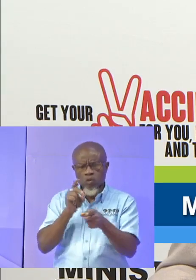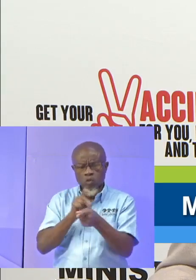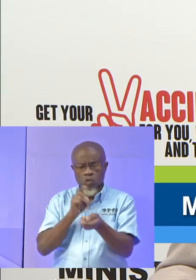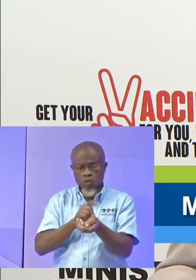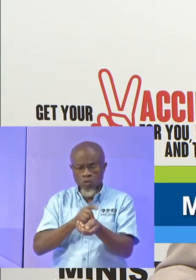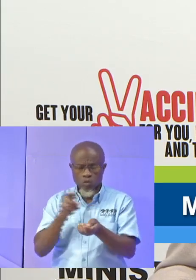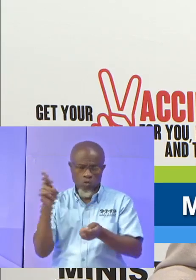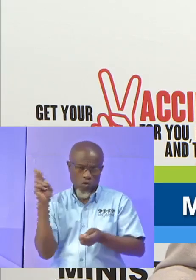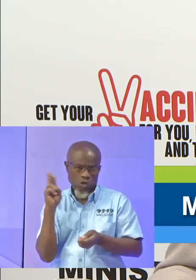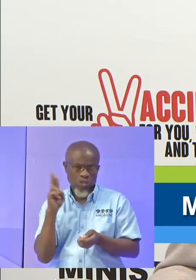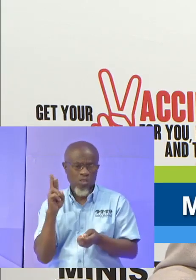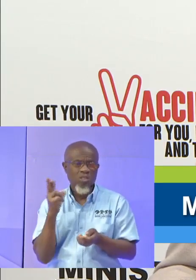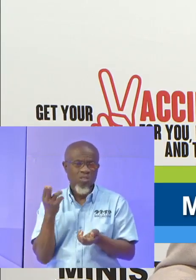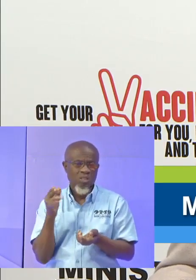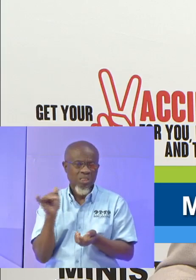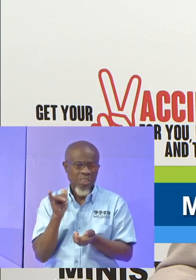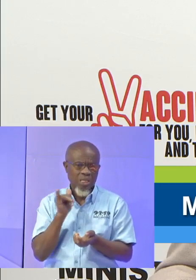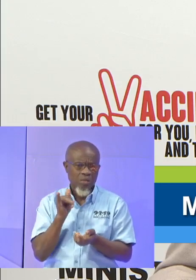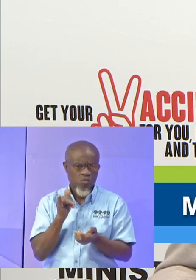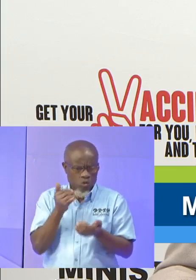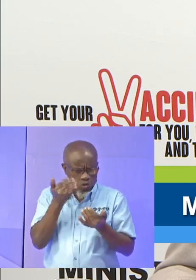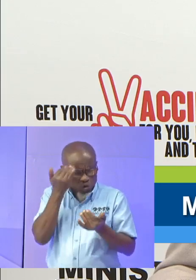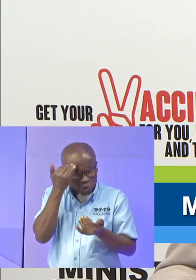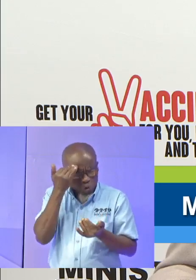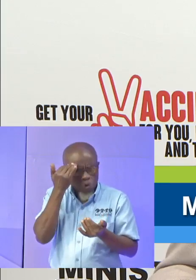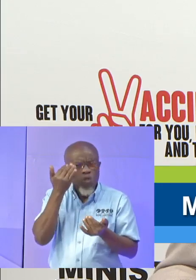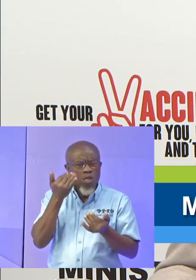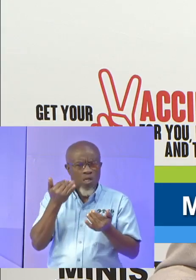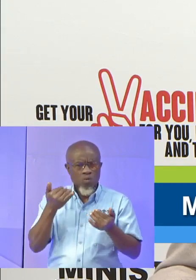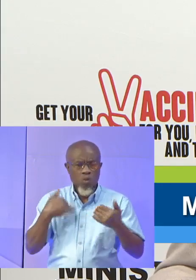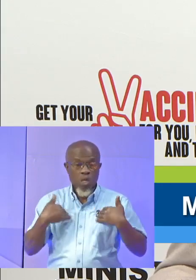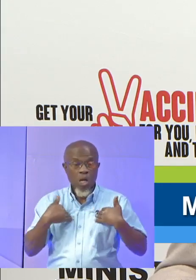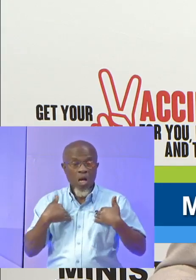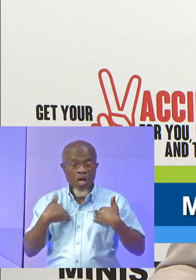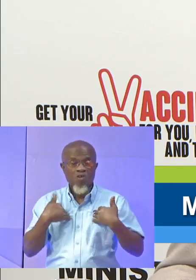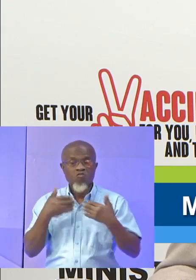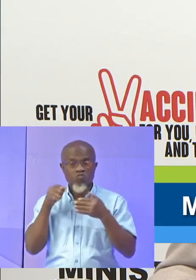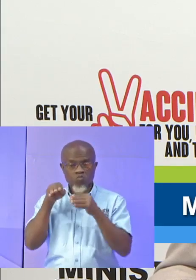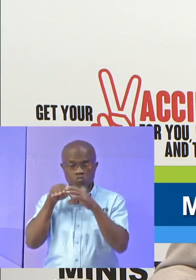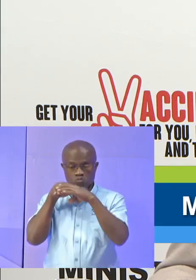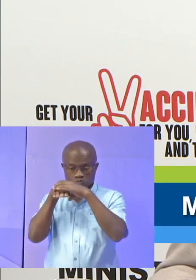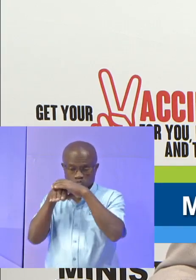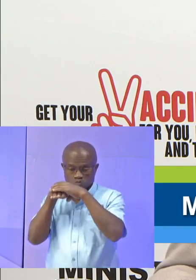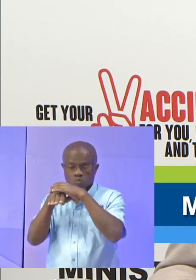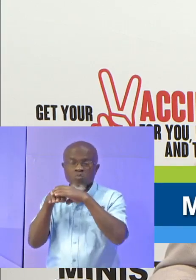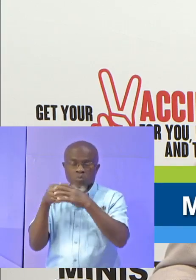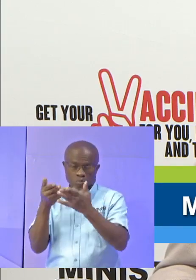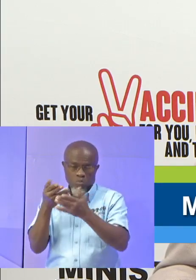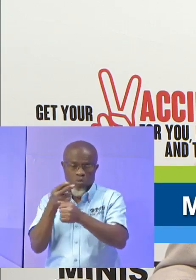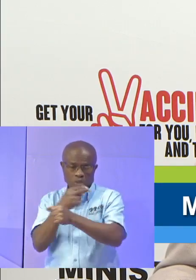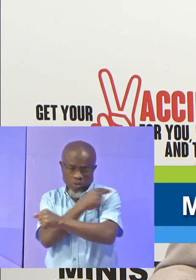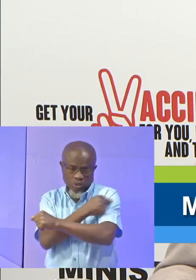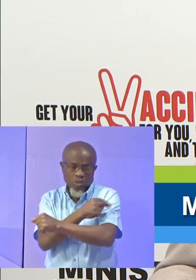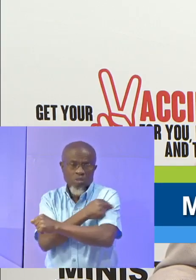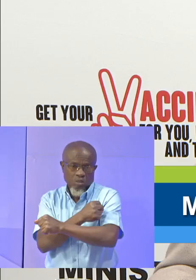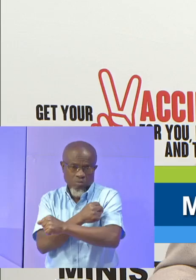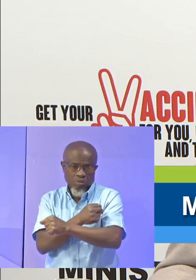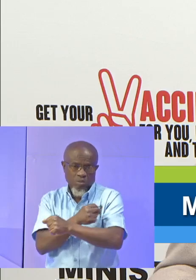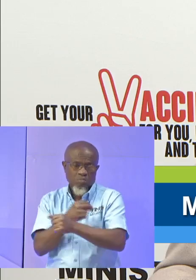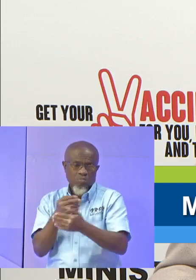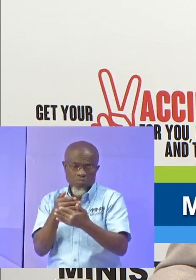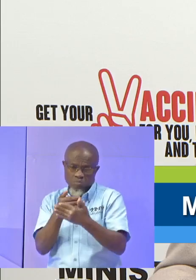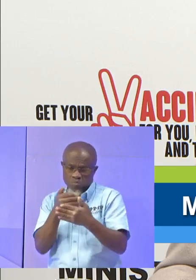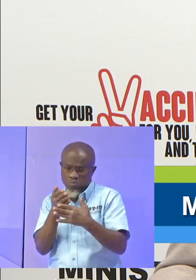high, what we are noticing is that the number of hospitalizations is going down. Between